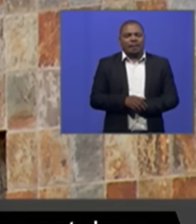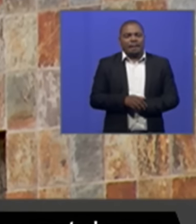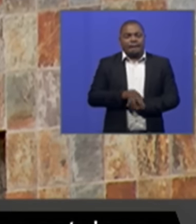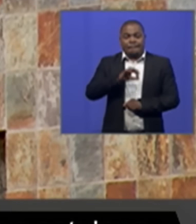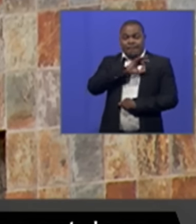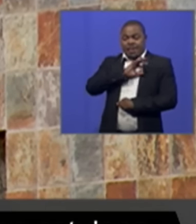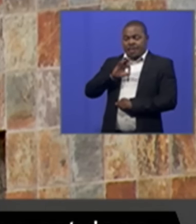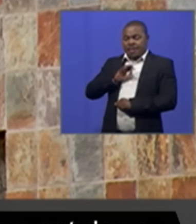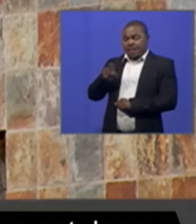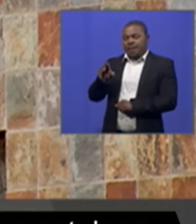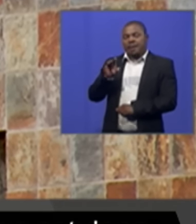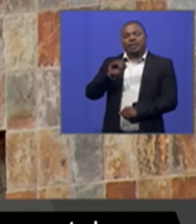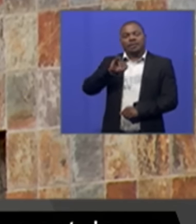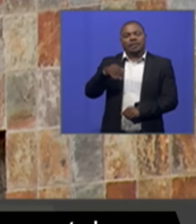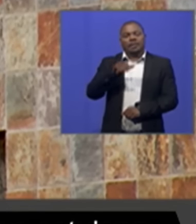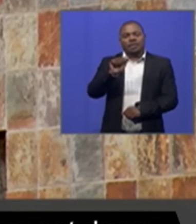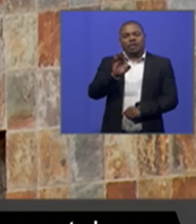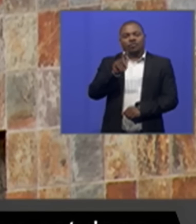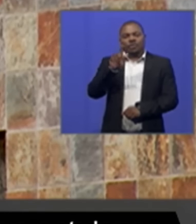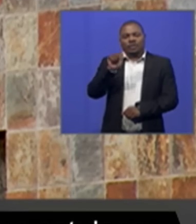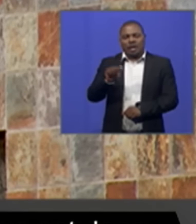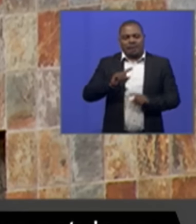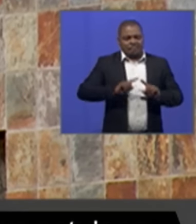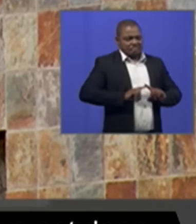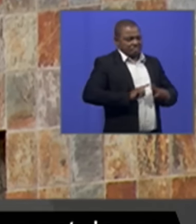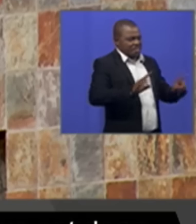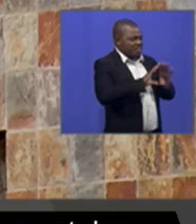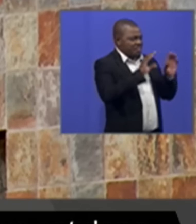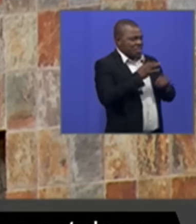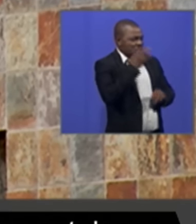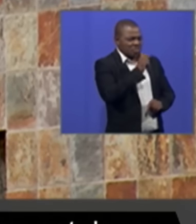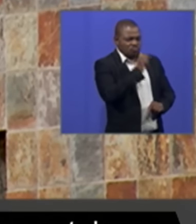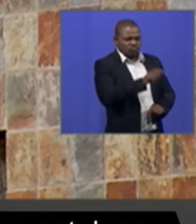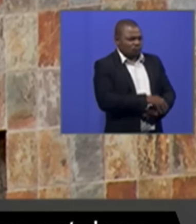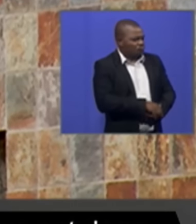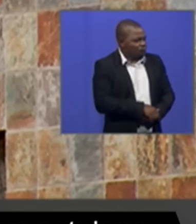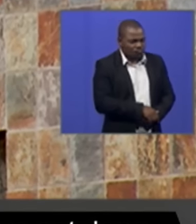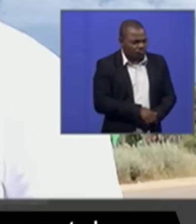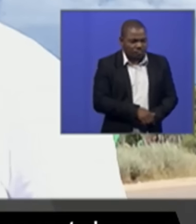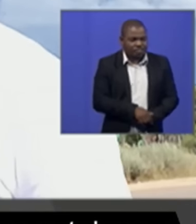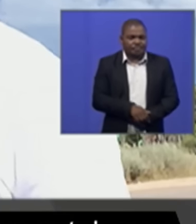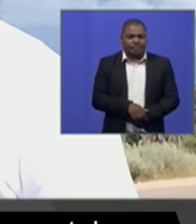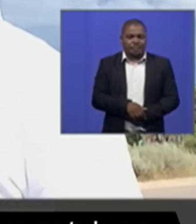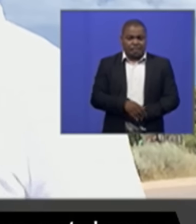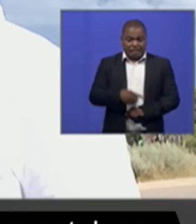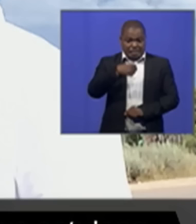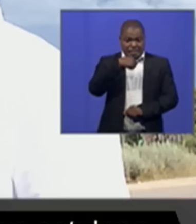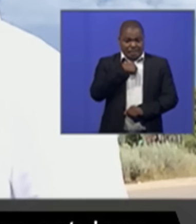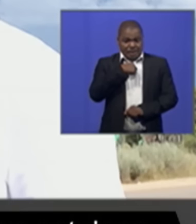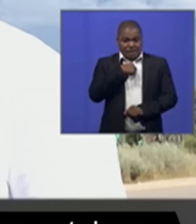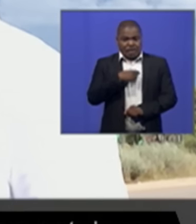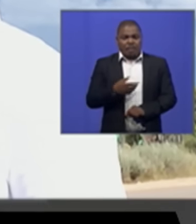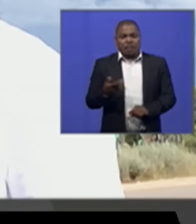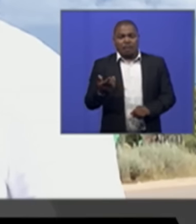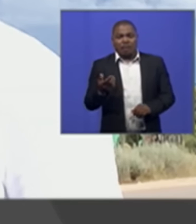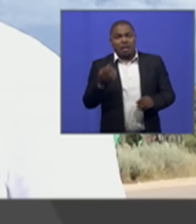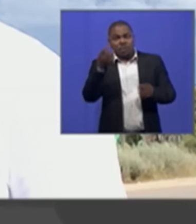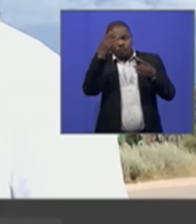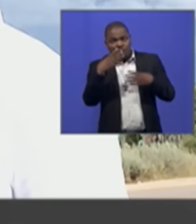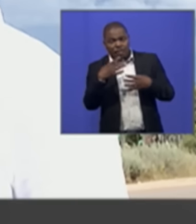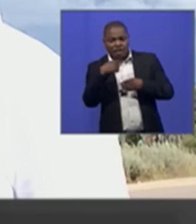Jafta o ganetsa dipego tsotlhe tseo di tlhagisiwang ke baagi. Ga ke na tshedimosetso ya gore go na le sengwe se se